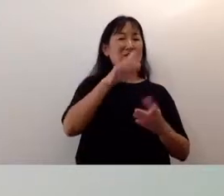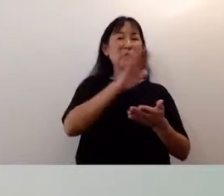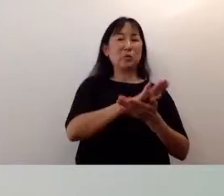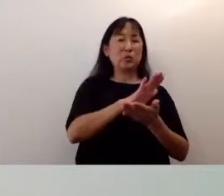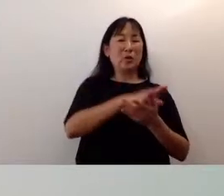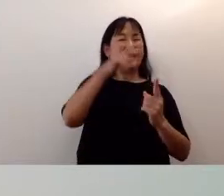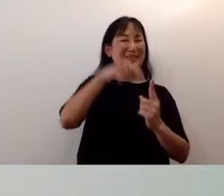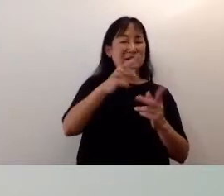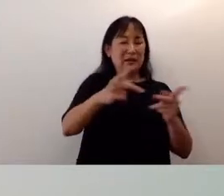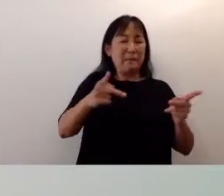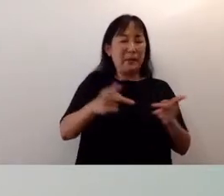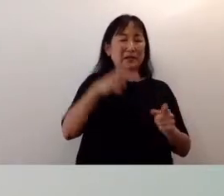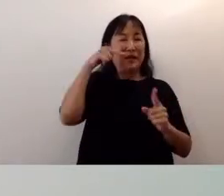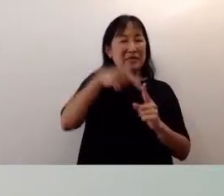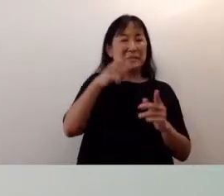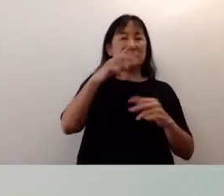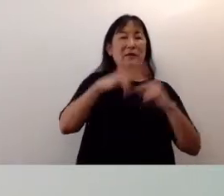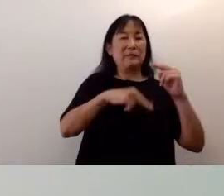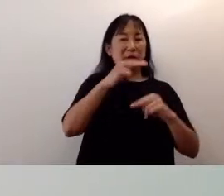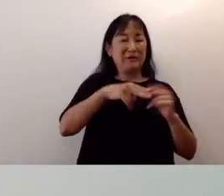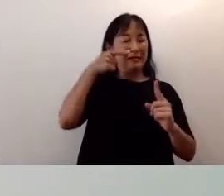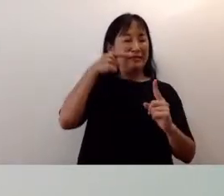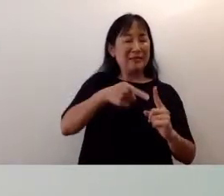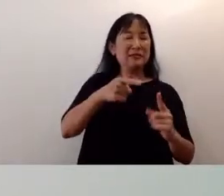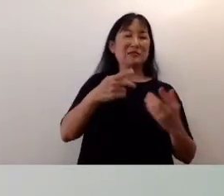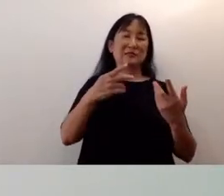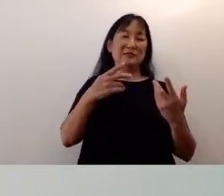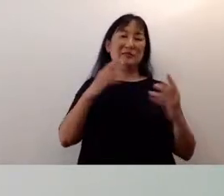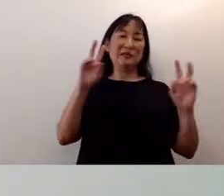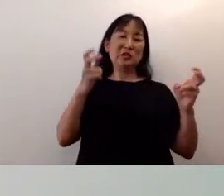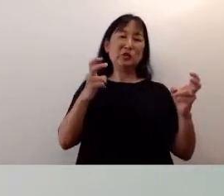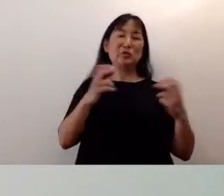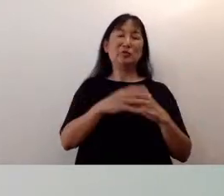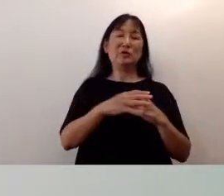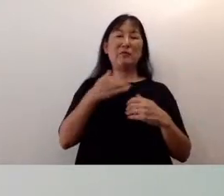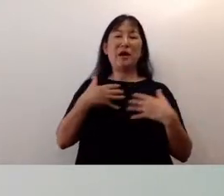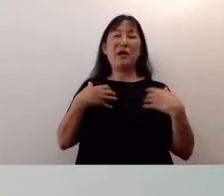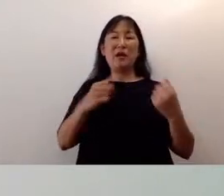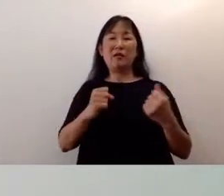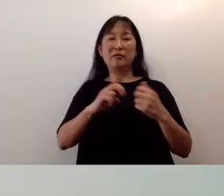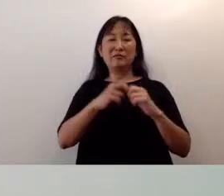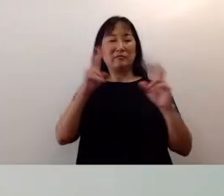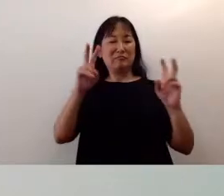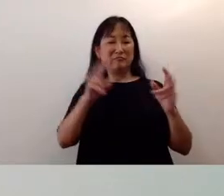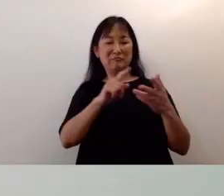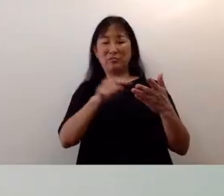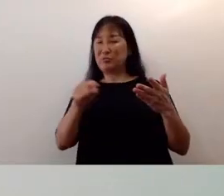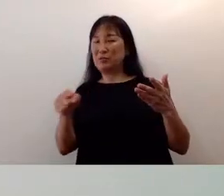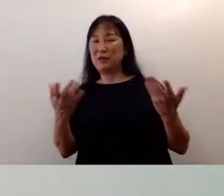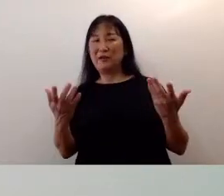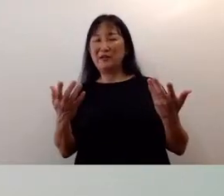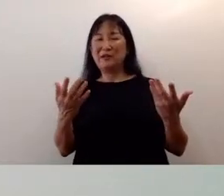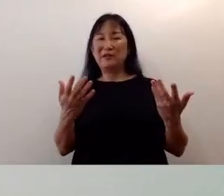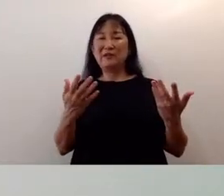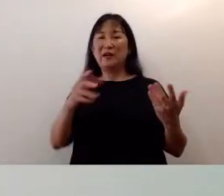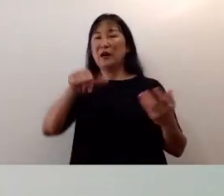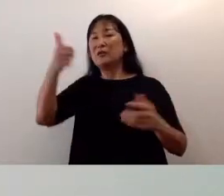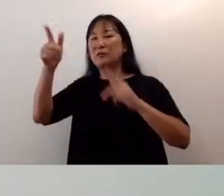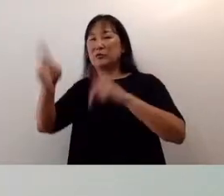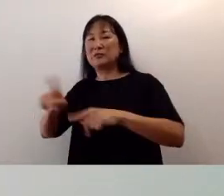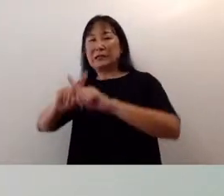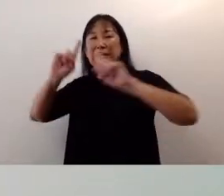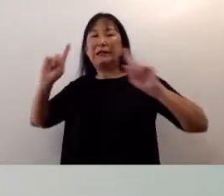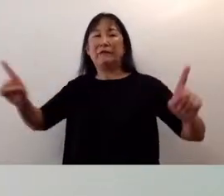this particular building and this particular classroom, and my health condition is XYZ. And so that